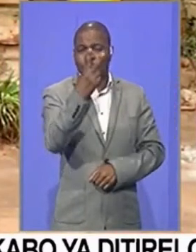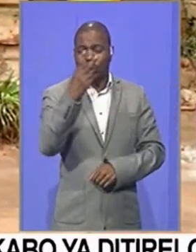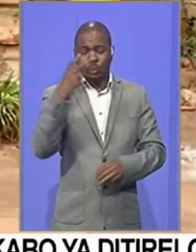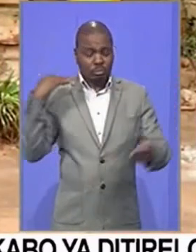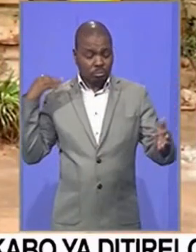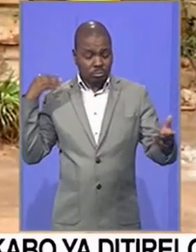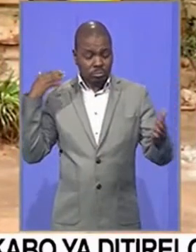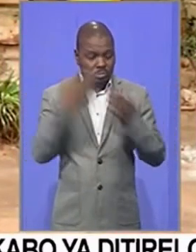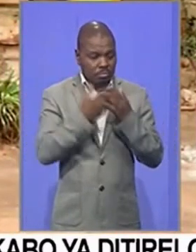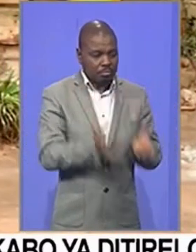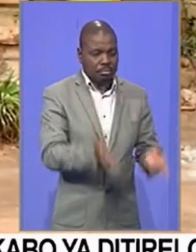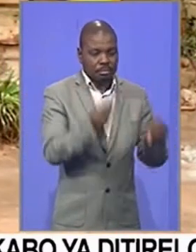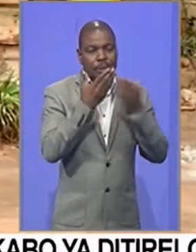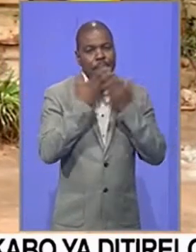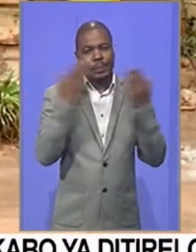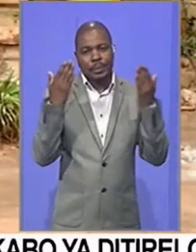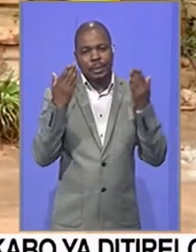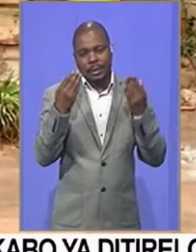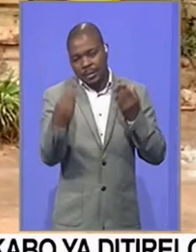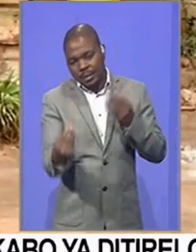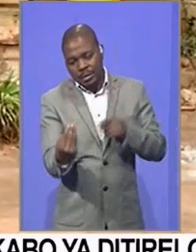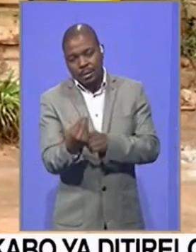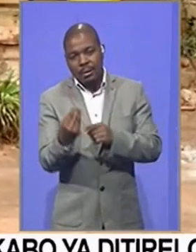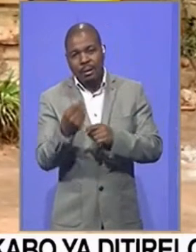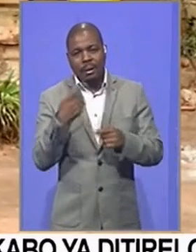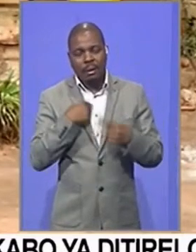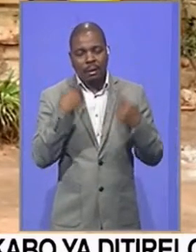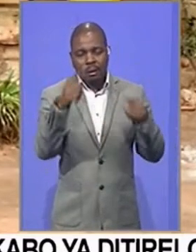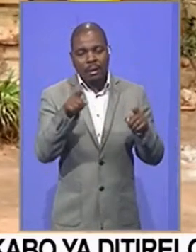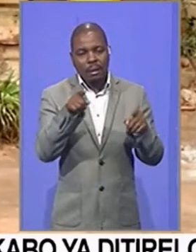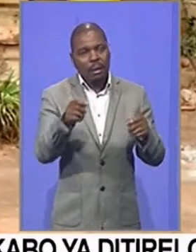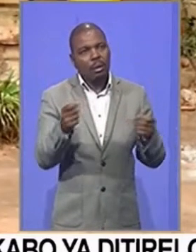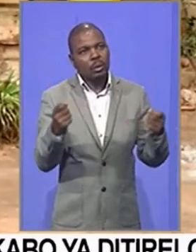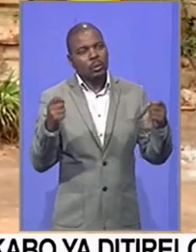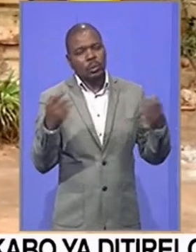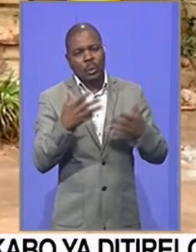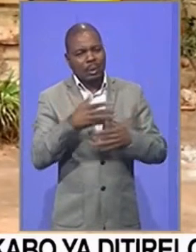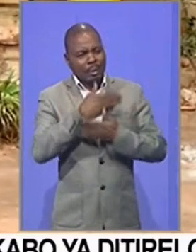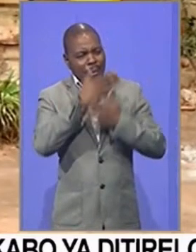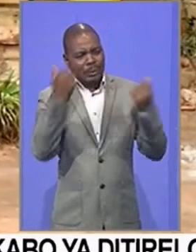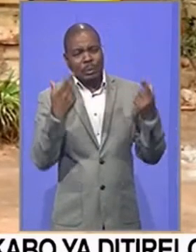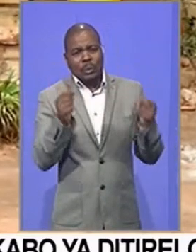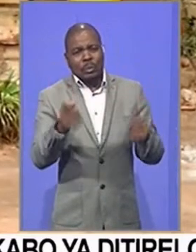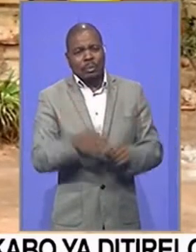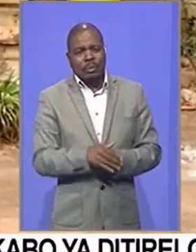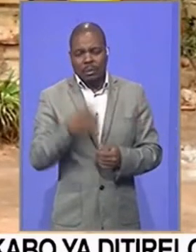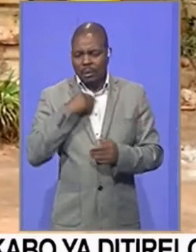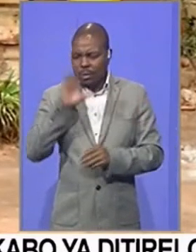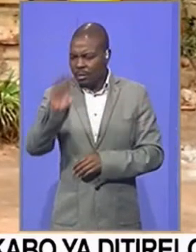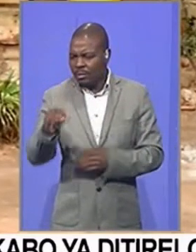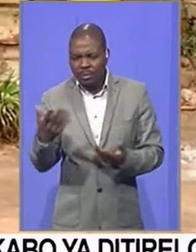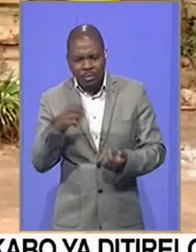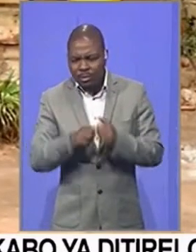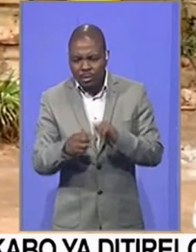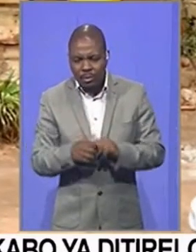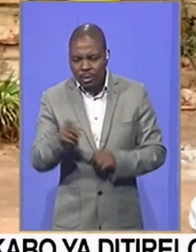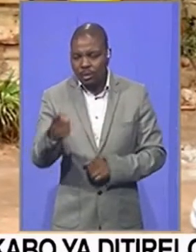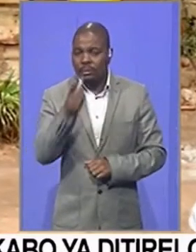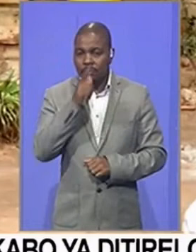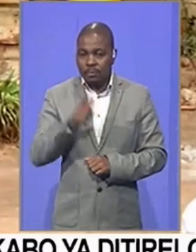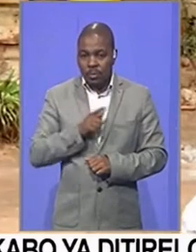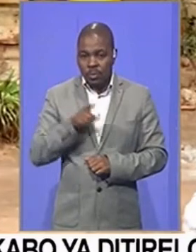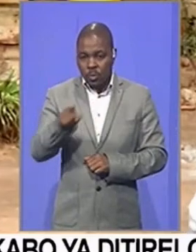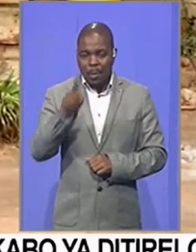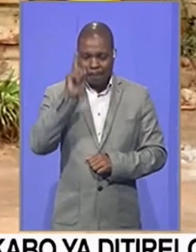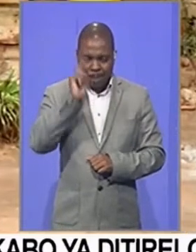ba ba di khumane o mongwe ngwana ke khumane a dutše a maketša sa tsebo re a reng ge ke motšiša go ya jwale a rao o ba